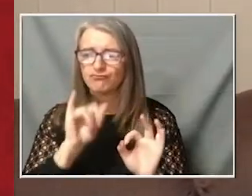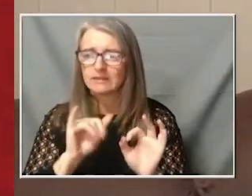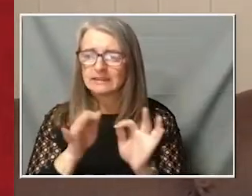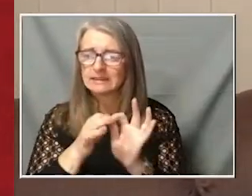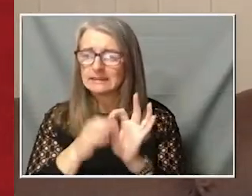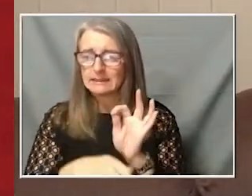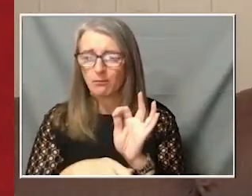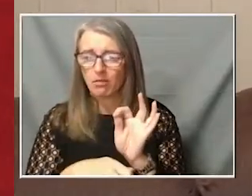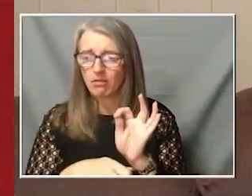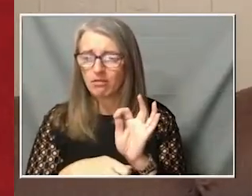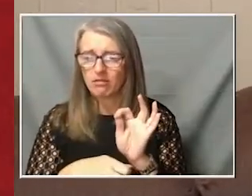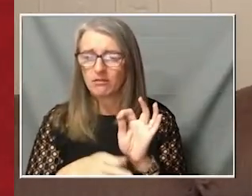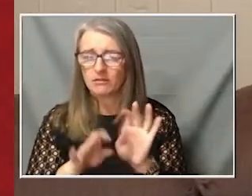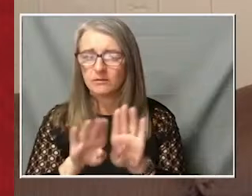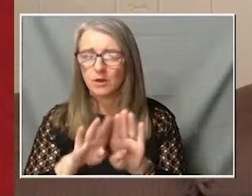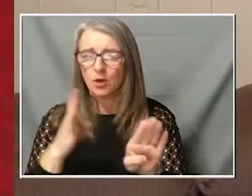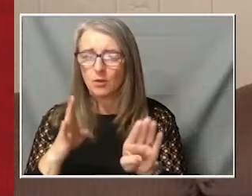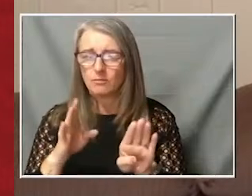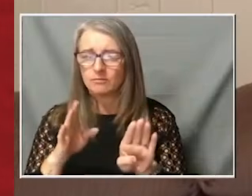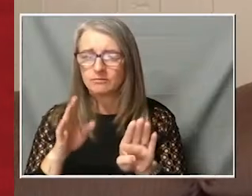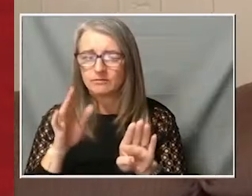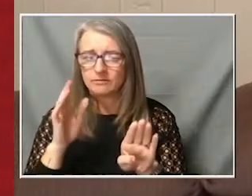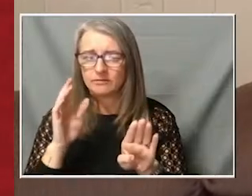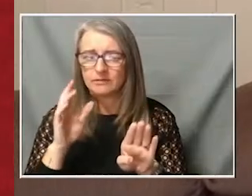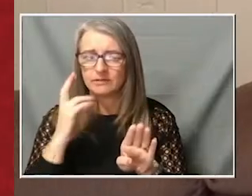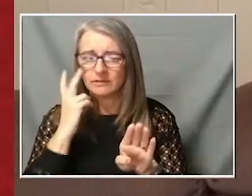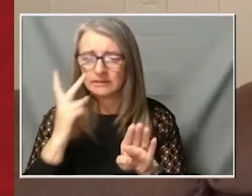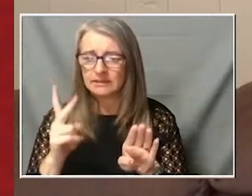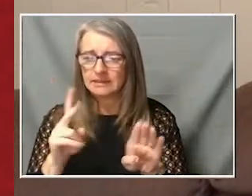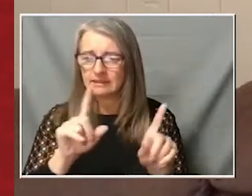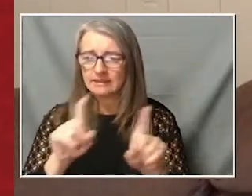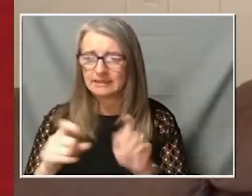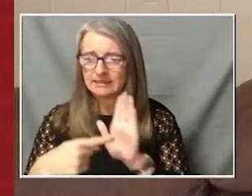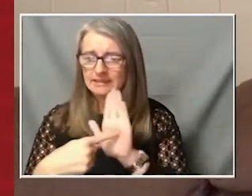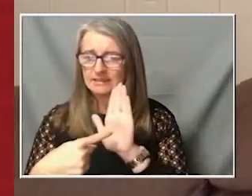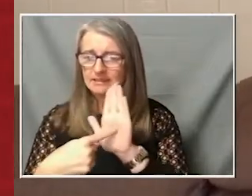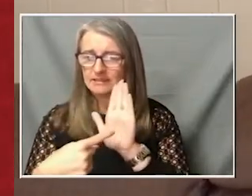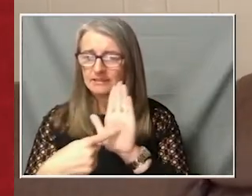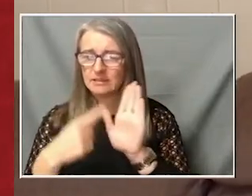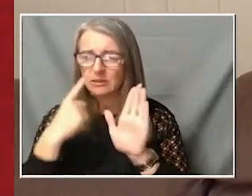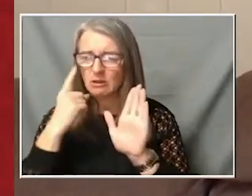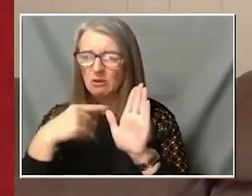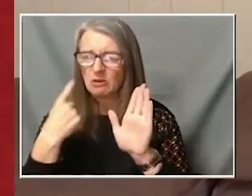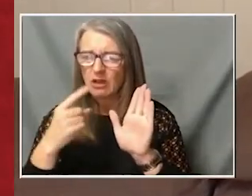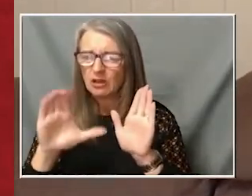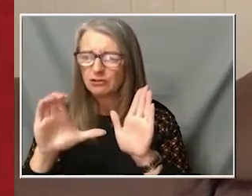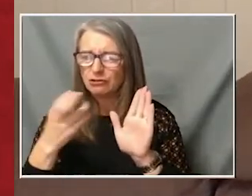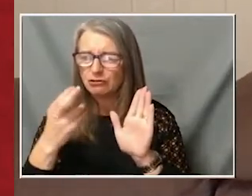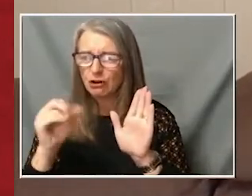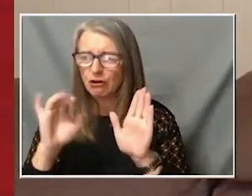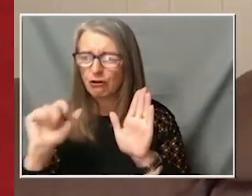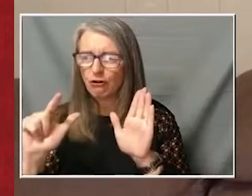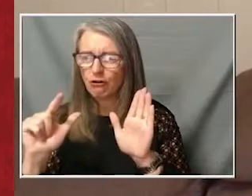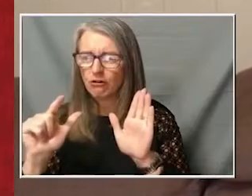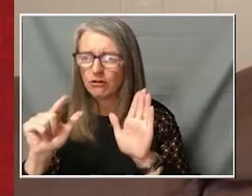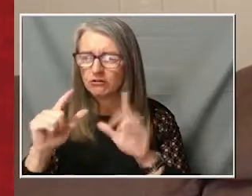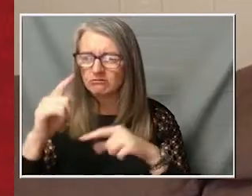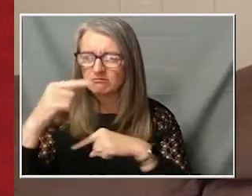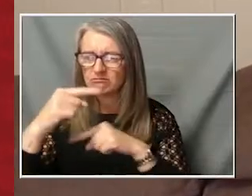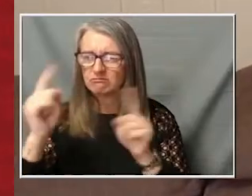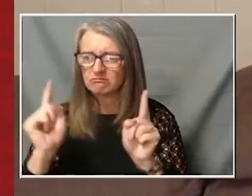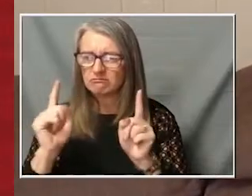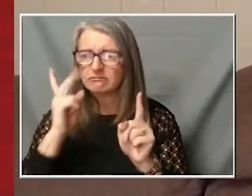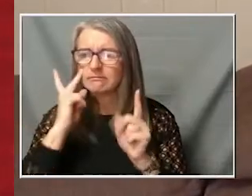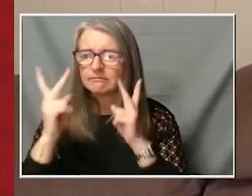simple. When opening up the packet, here's the radon test itself. It looks like little charcoal bits in a little packet here. We'll talk about that in a